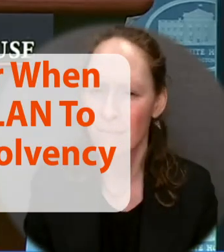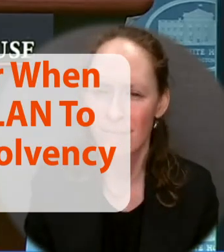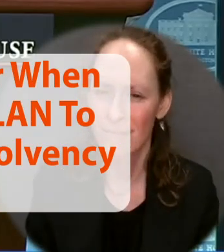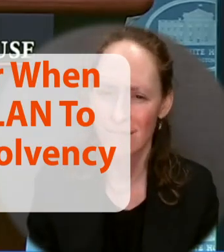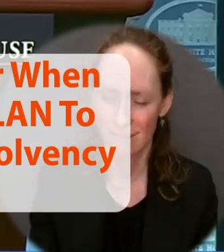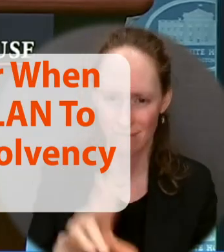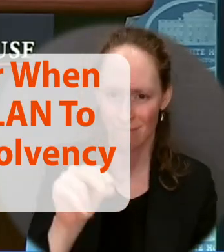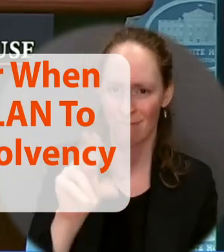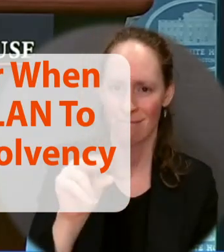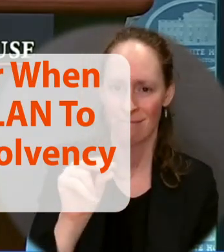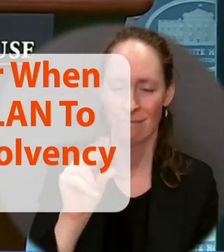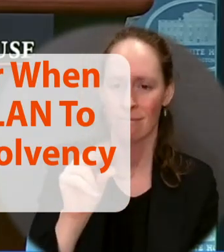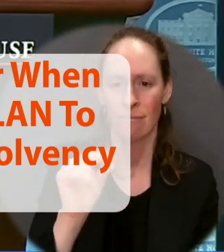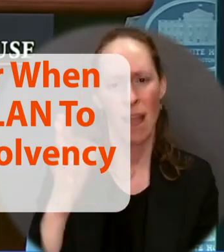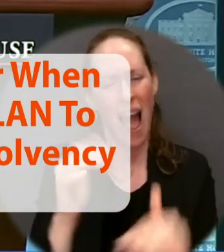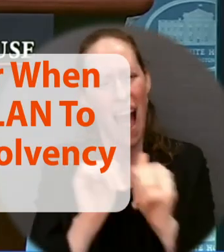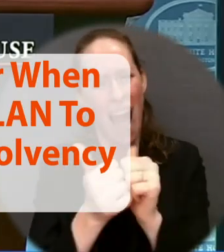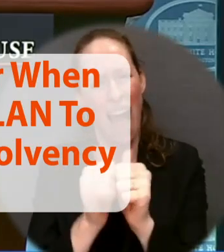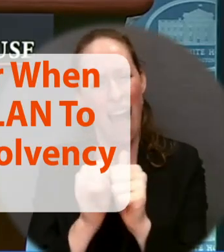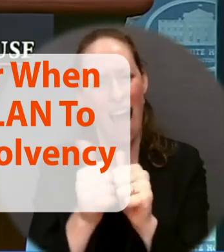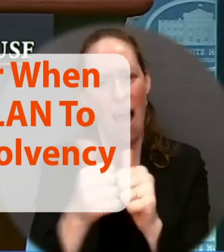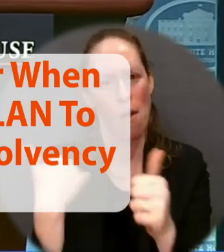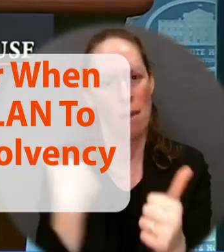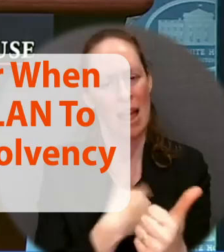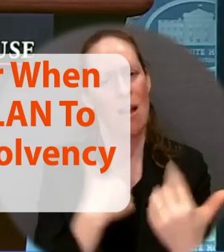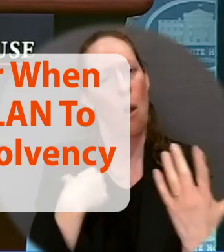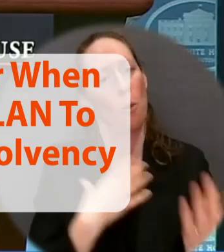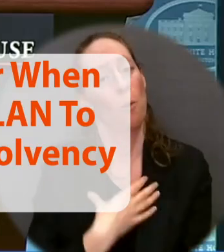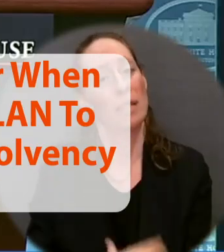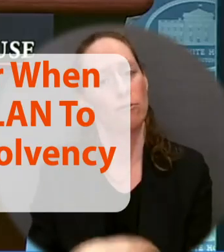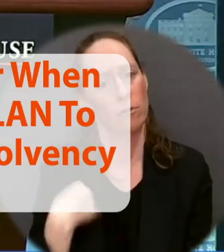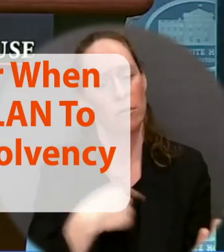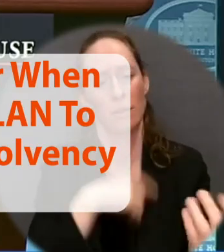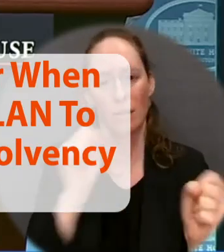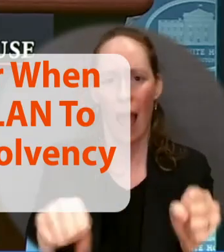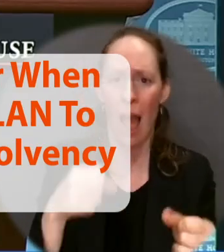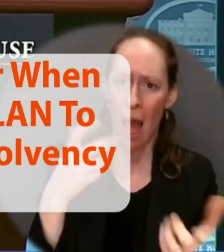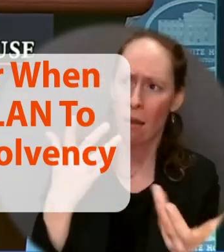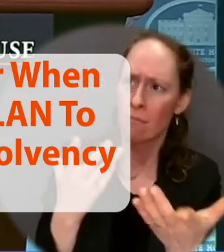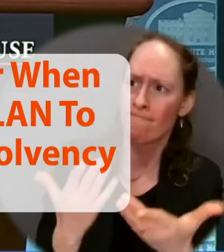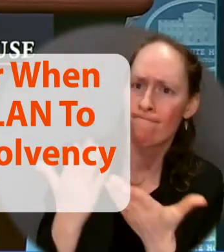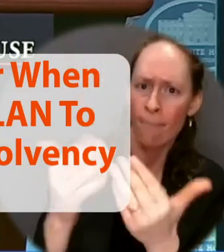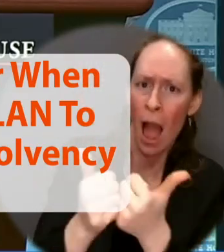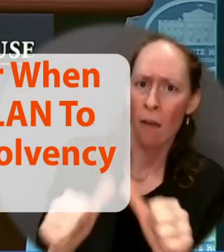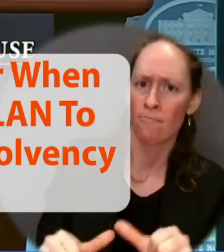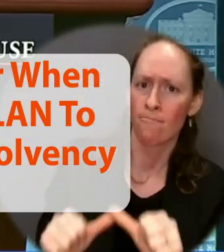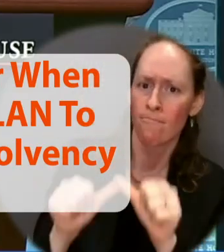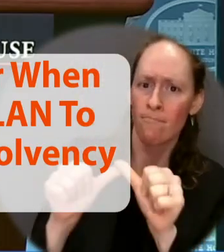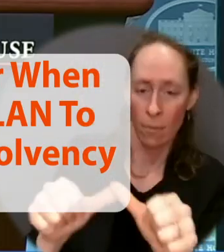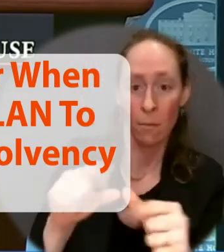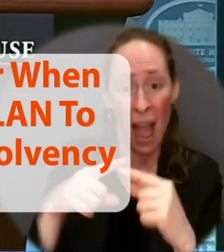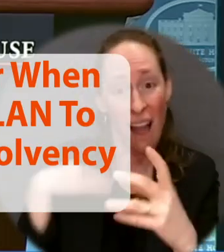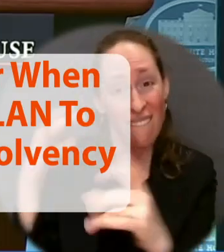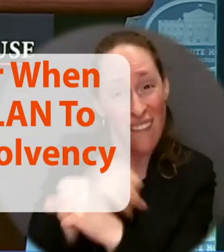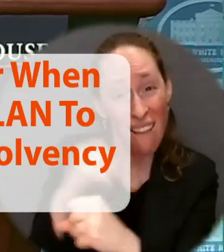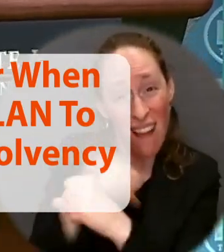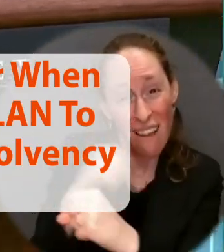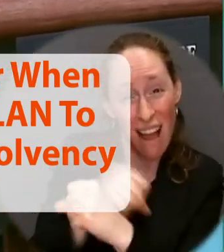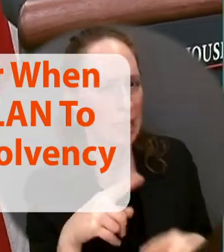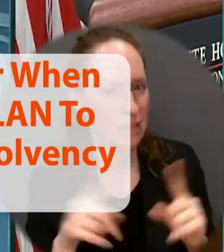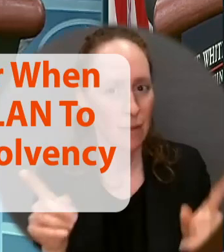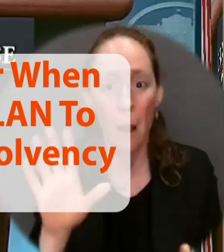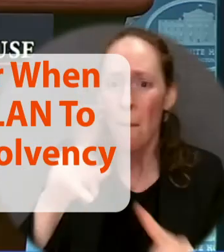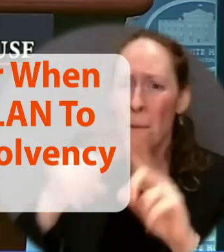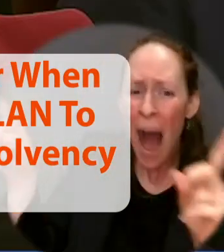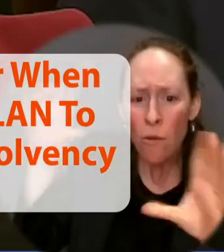could sit down and come up with proposals to extend. Unfortunately, it is clear that some people want to go backwards.